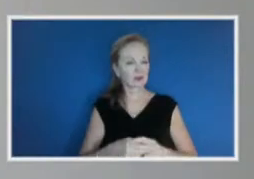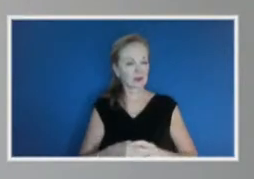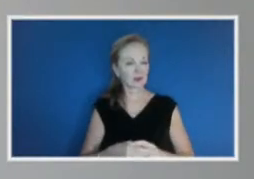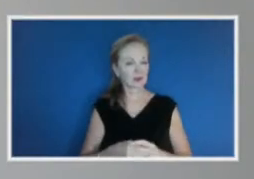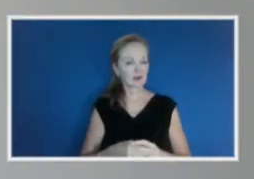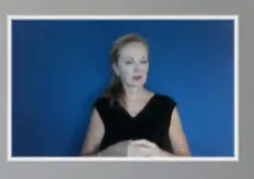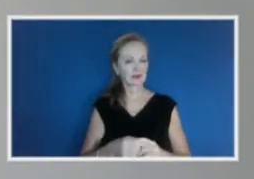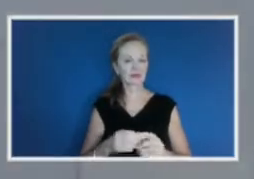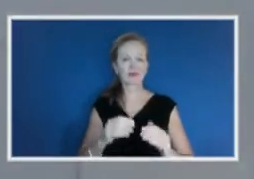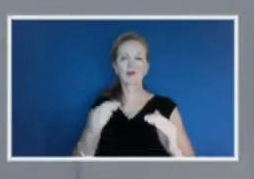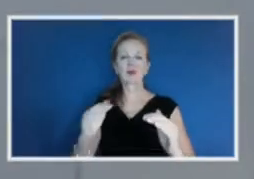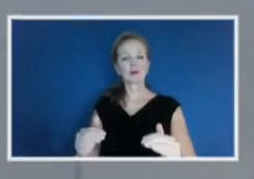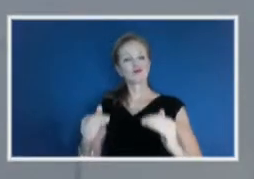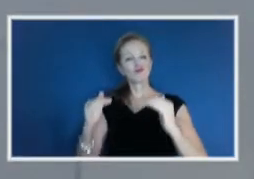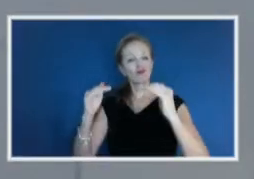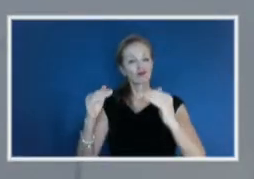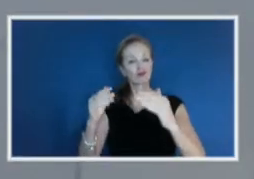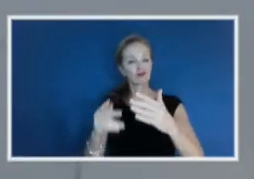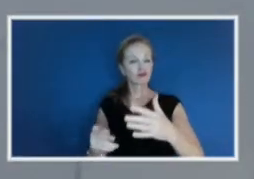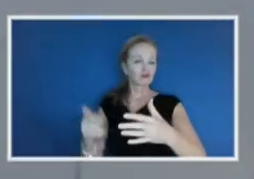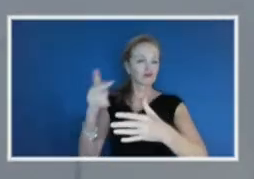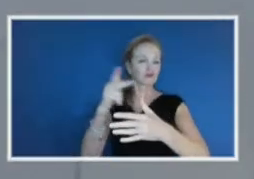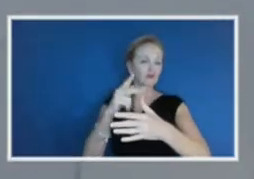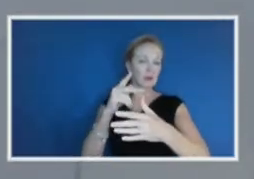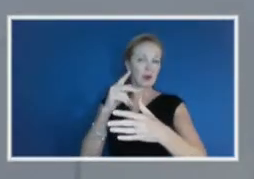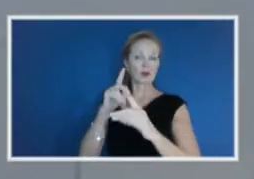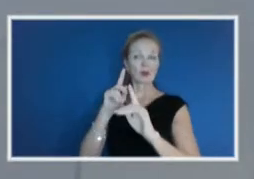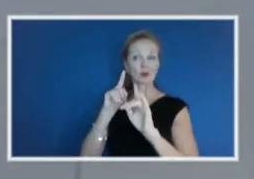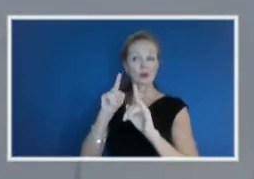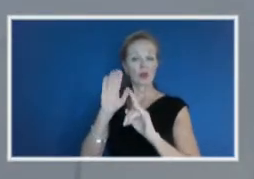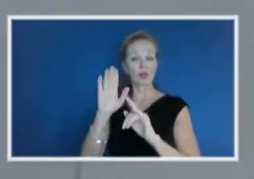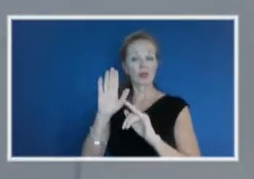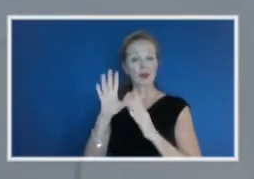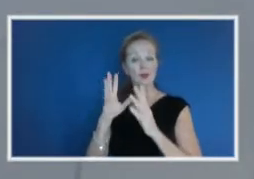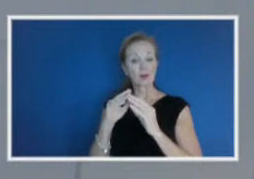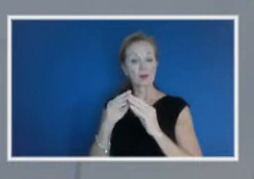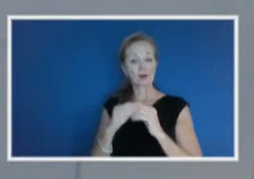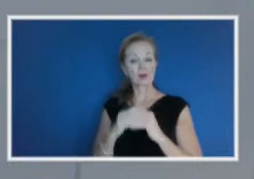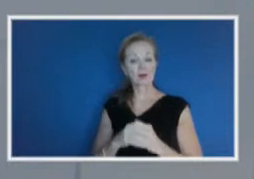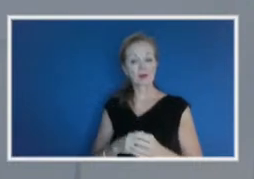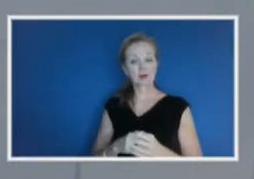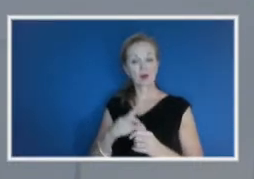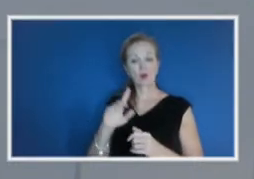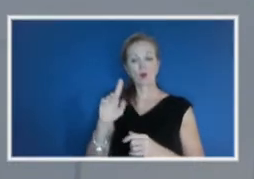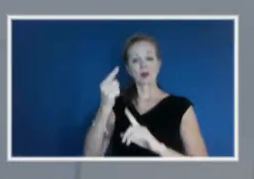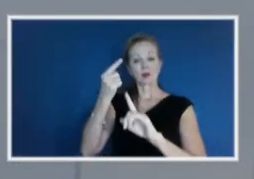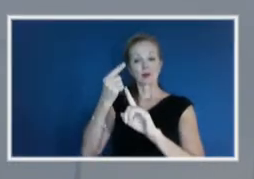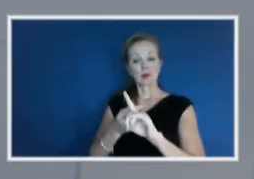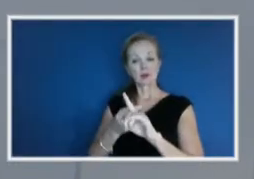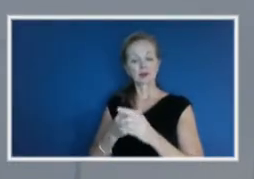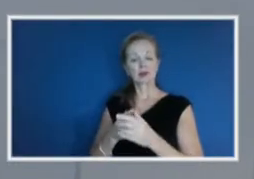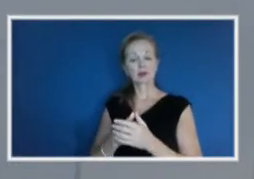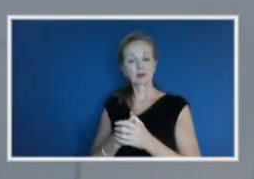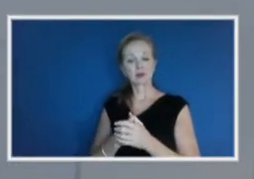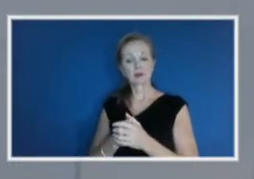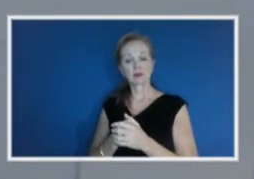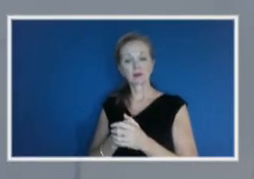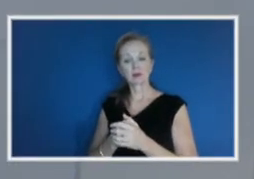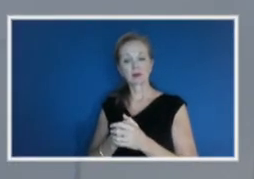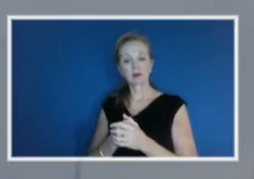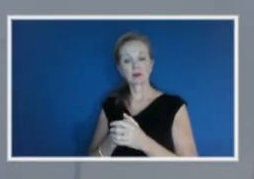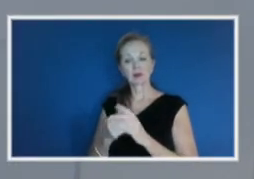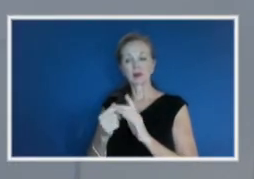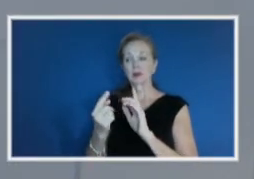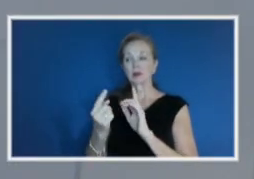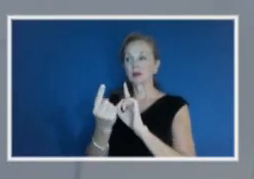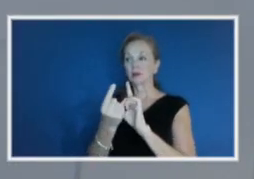level. Absolutely. If you can go to their meeting, which is once a month, and it's the 12 neighborhood leaders across the